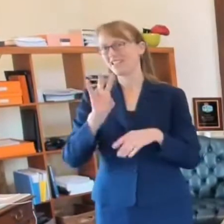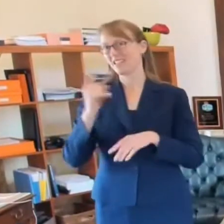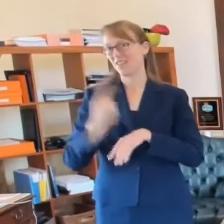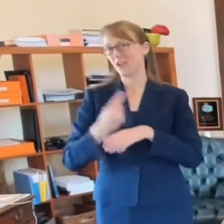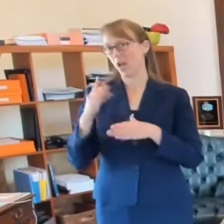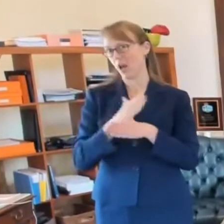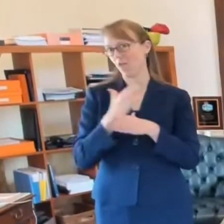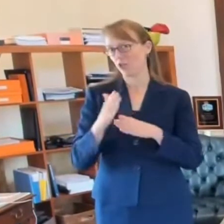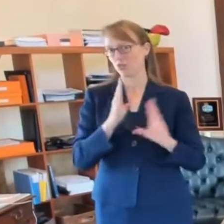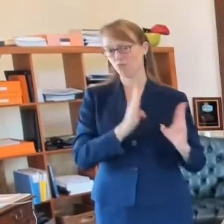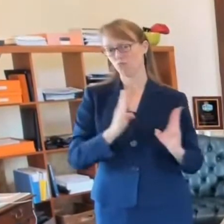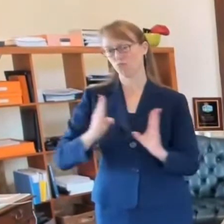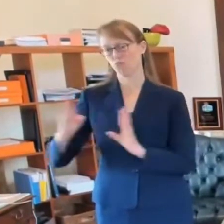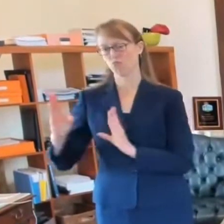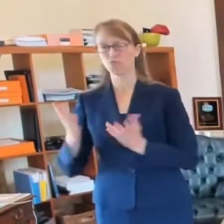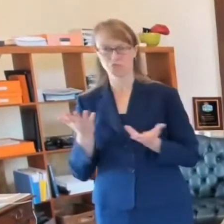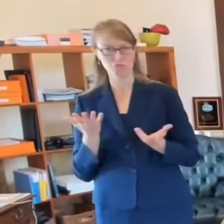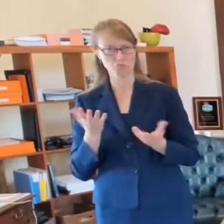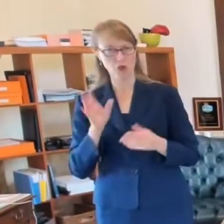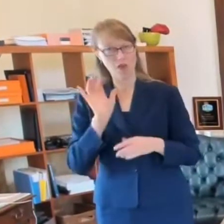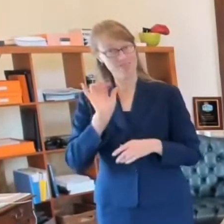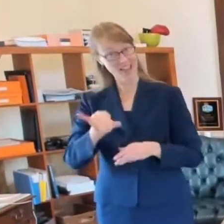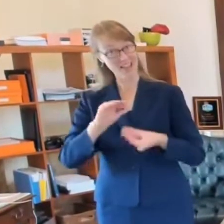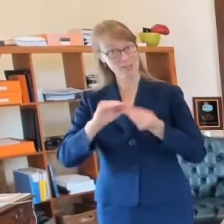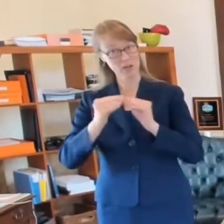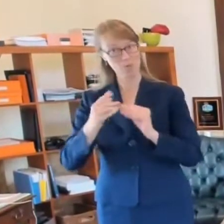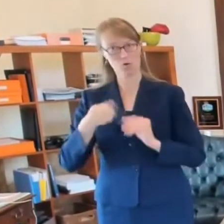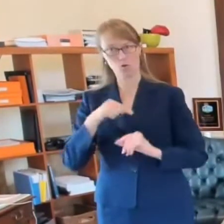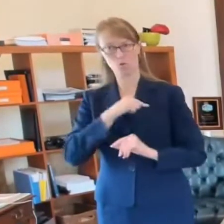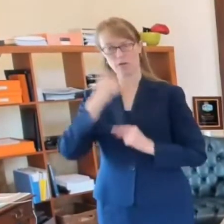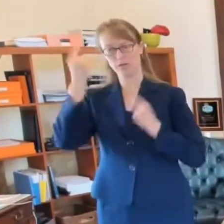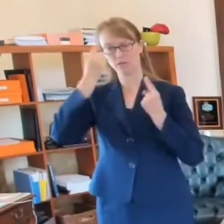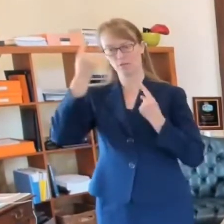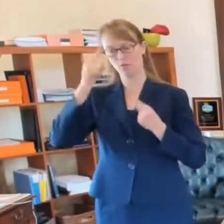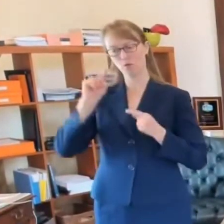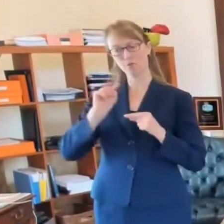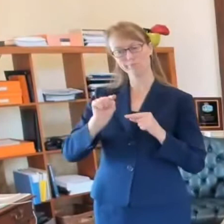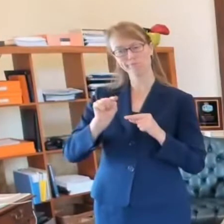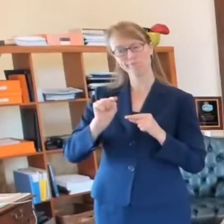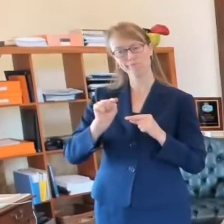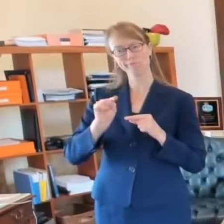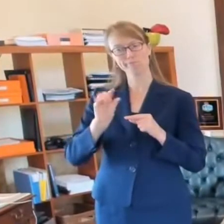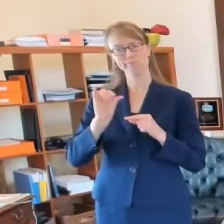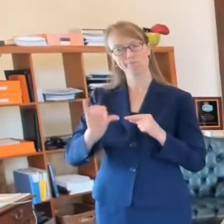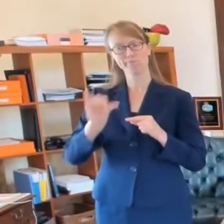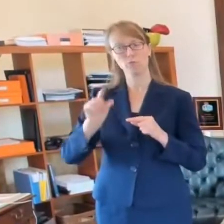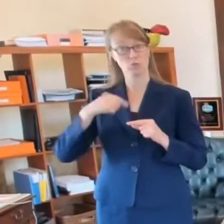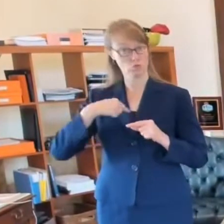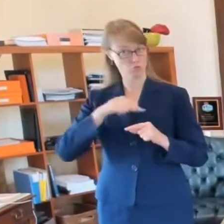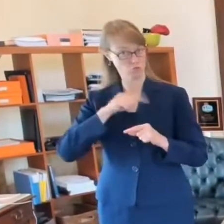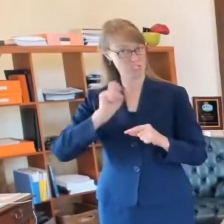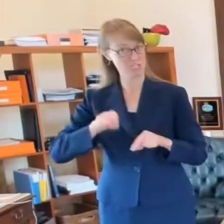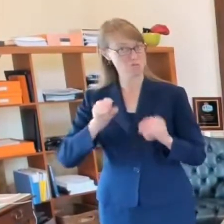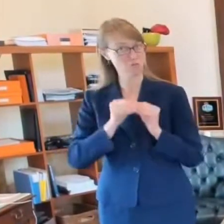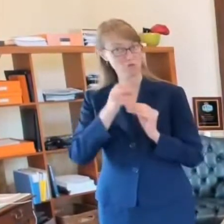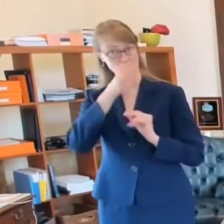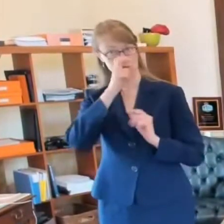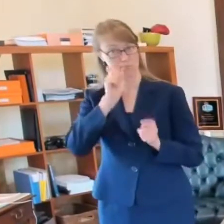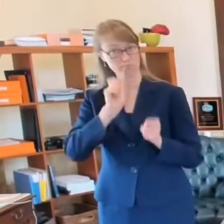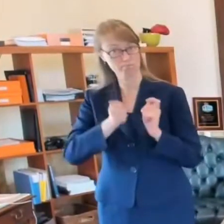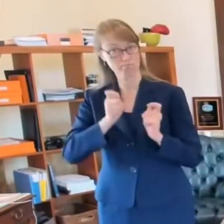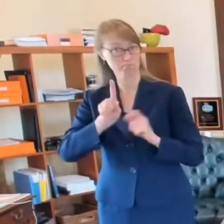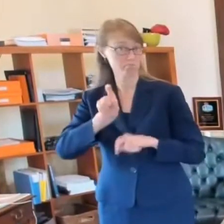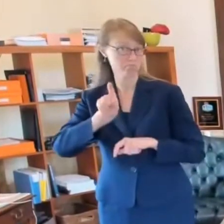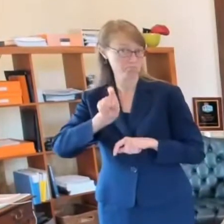on for making some additional changes. Now, you may know